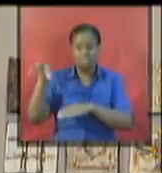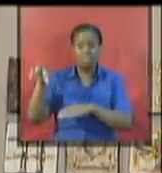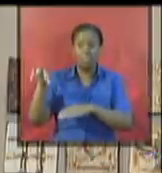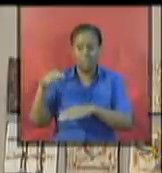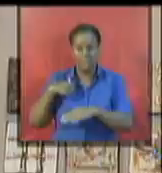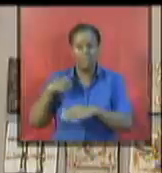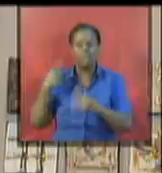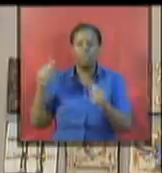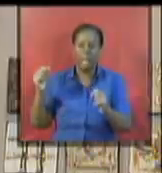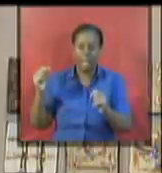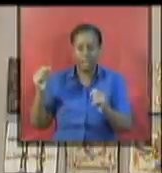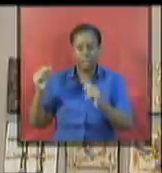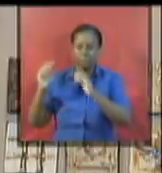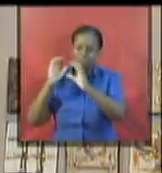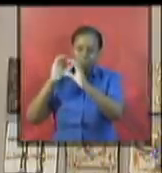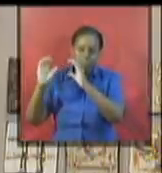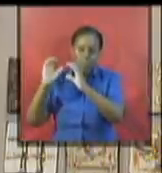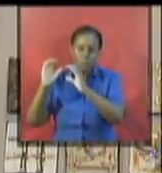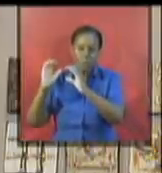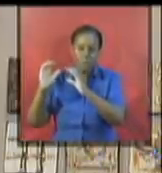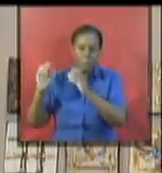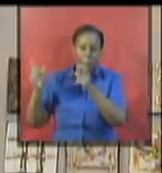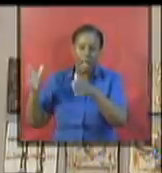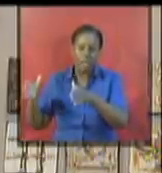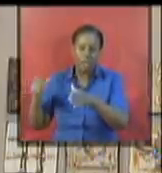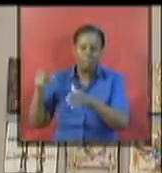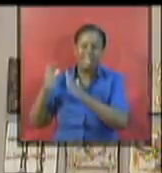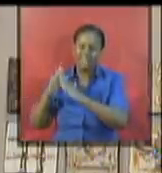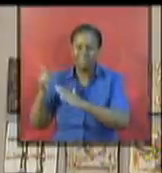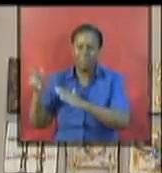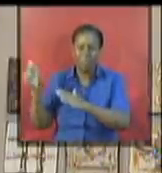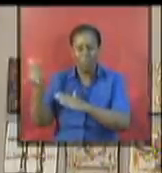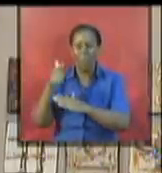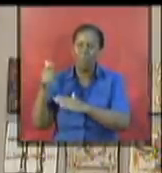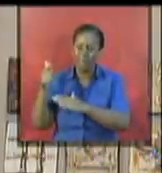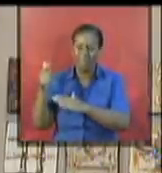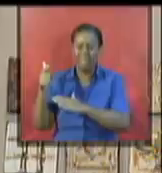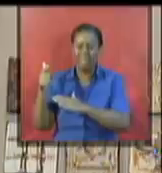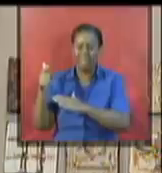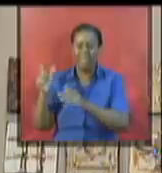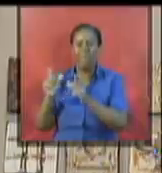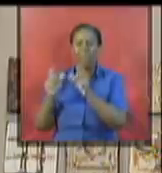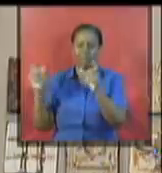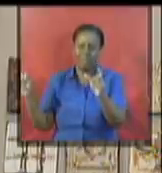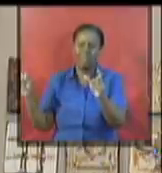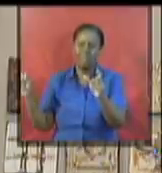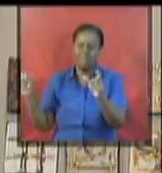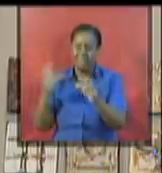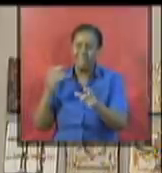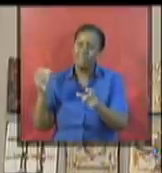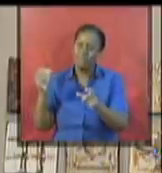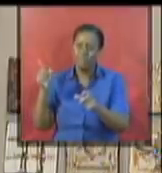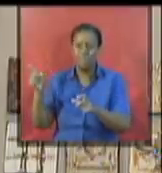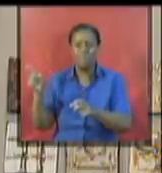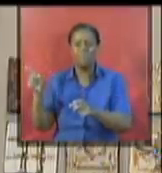ask that everyone be quarantined and ask that the establishment be shut down immediately for